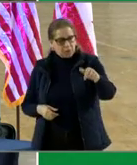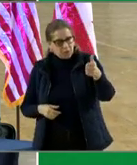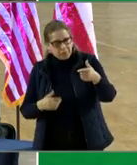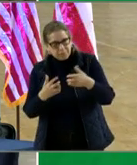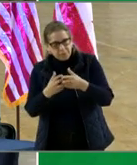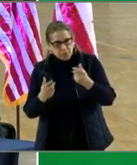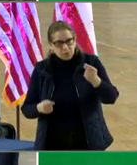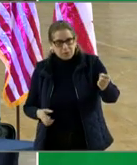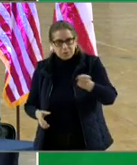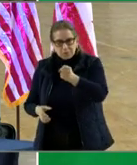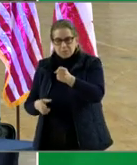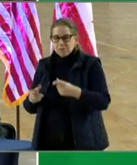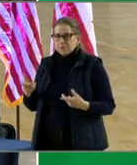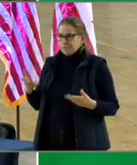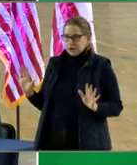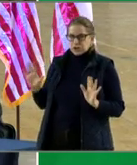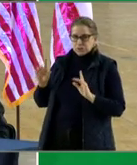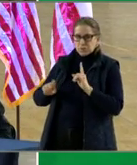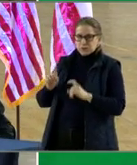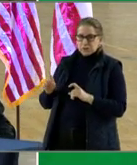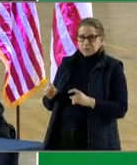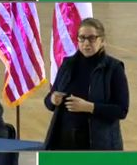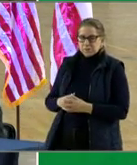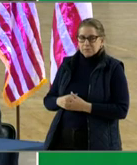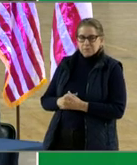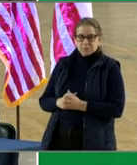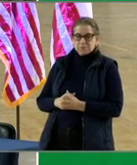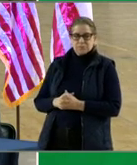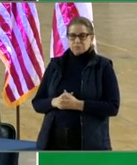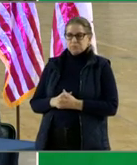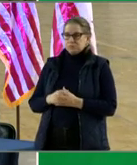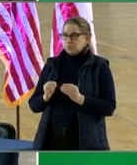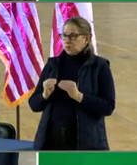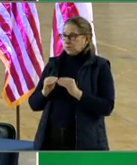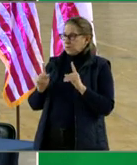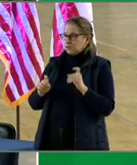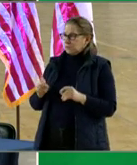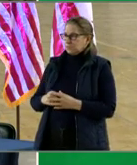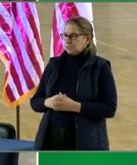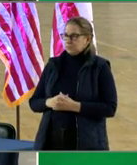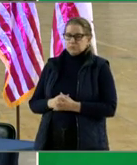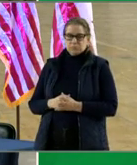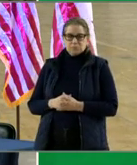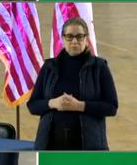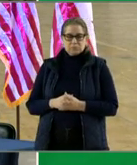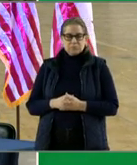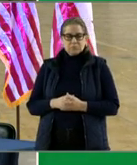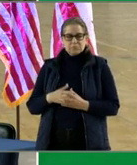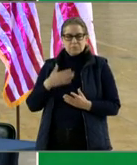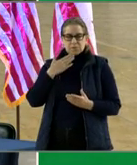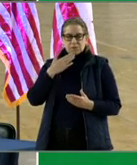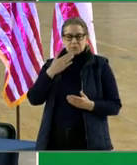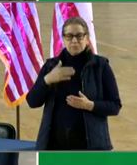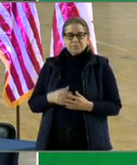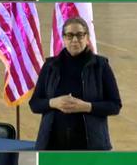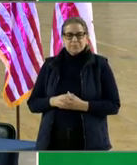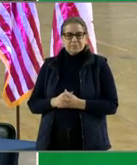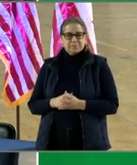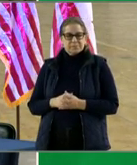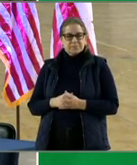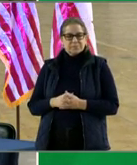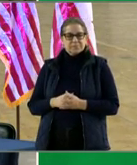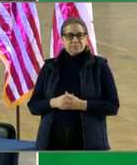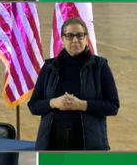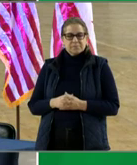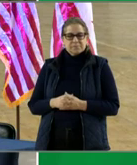all the questions that I have. Councilmember Gray, did you have any other questions? No, thank you. Thank you, Mr. Chairman. And I know that you will plan to